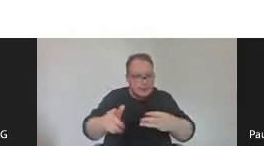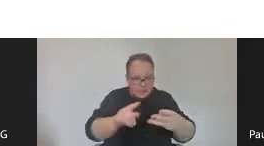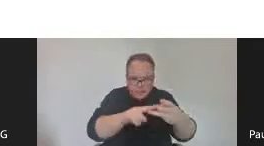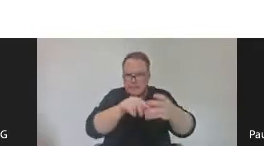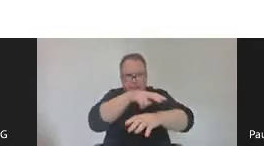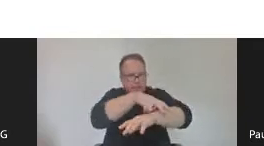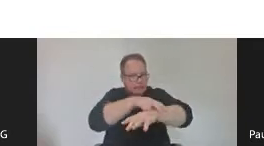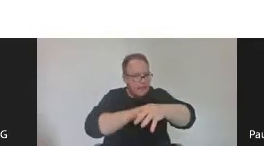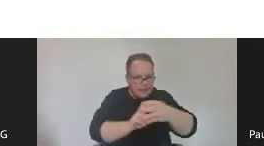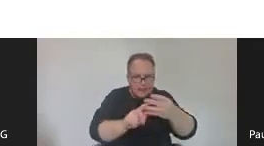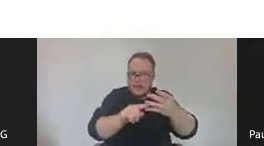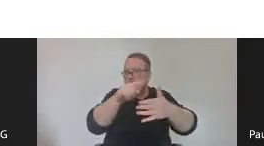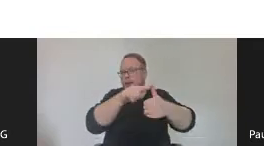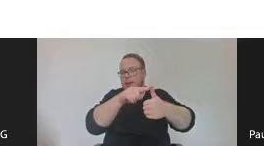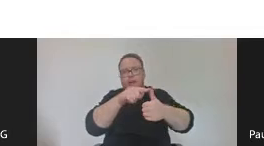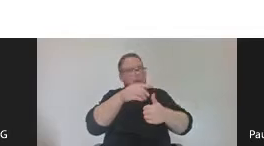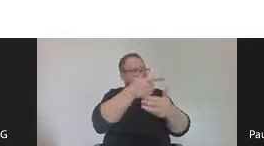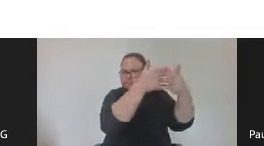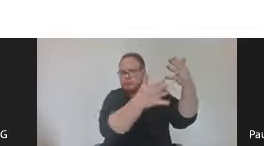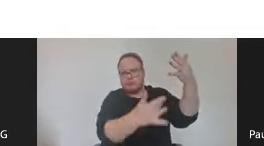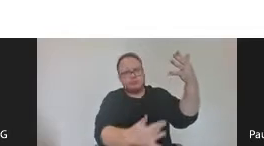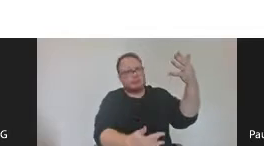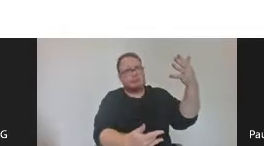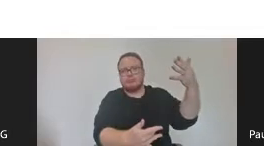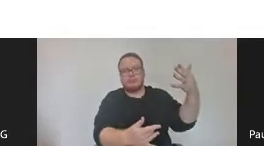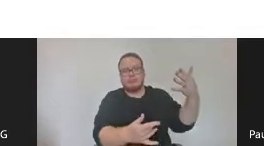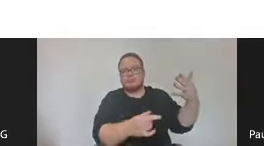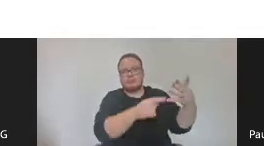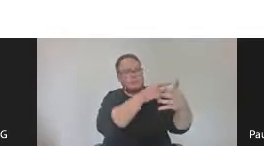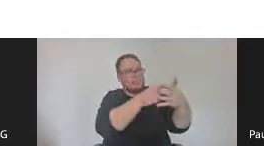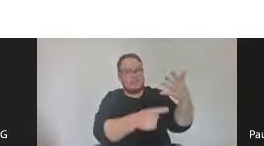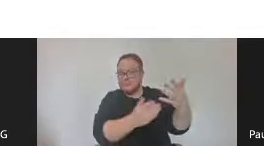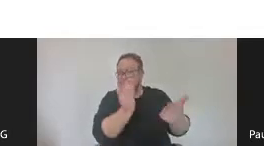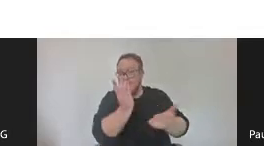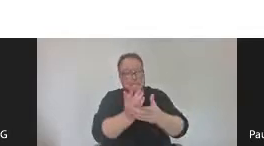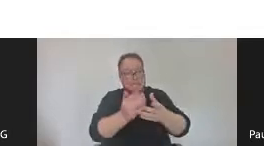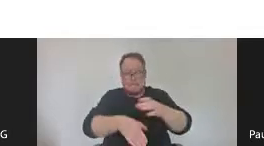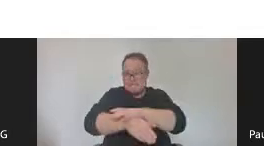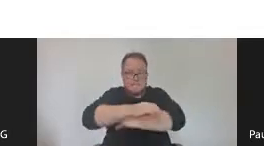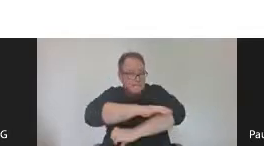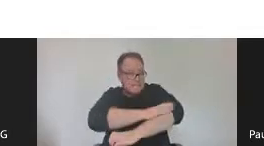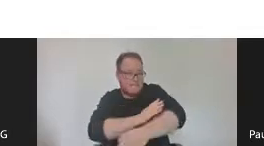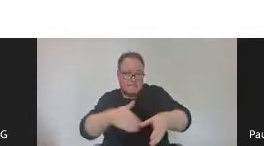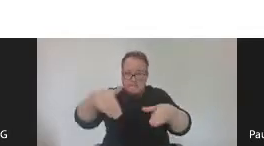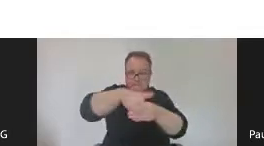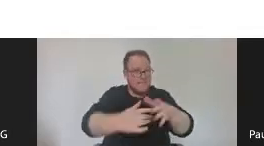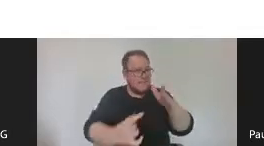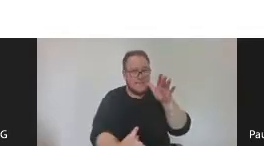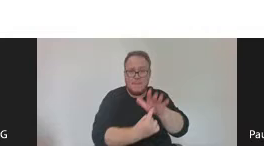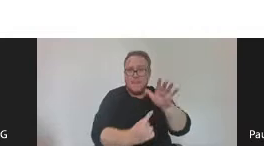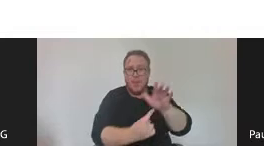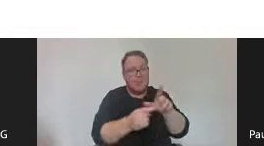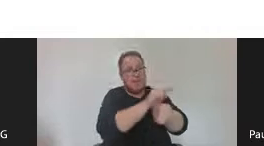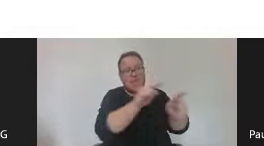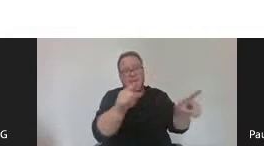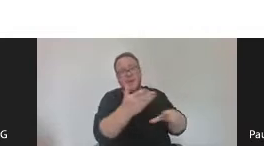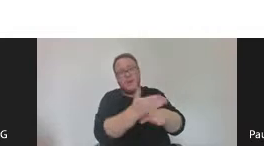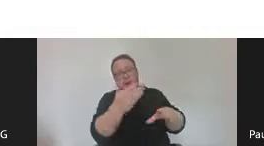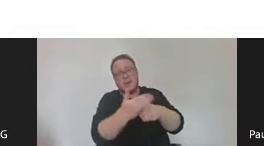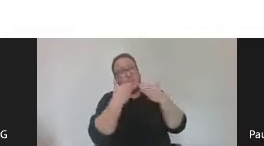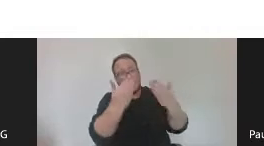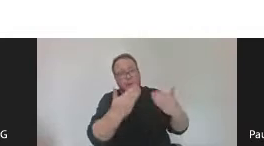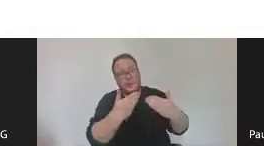weren't. None of these people played a small part either. They were all really, really, really instrumental in getting us